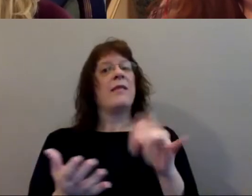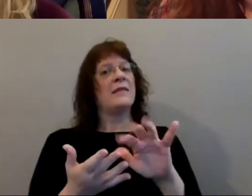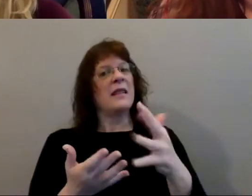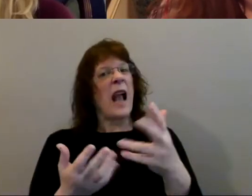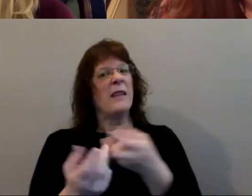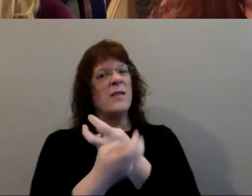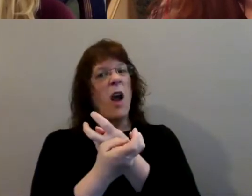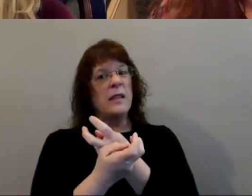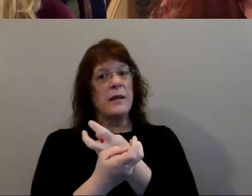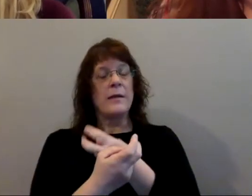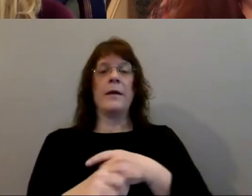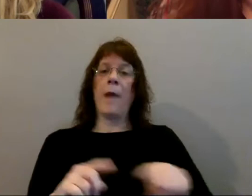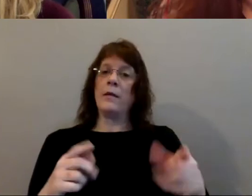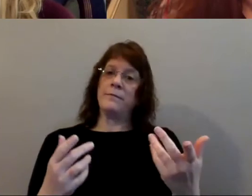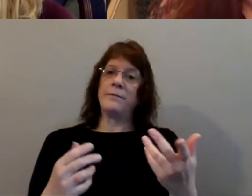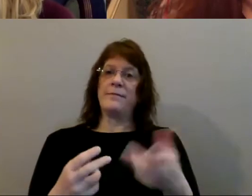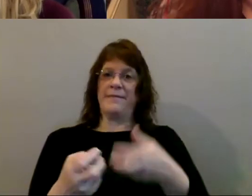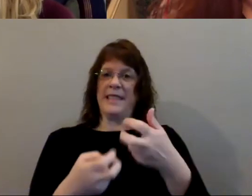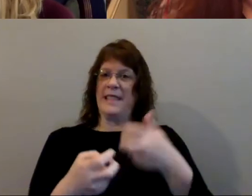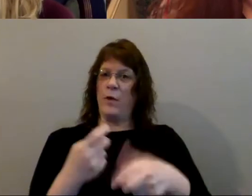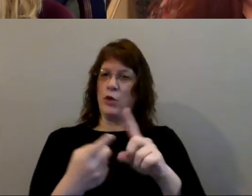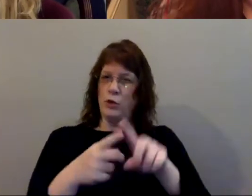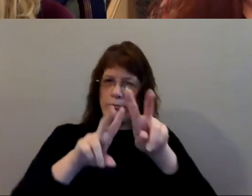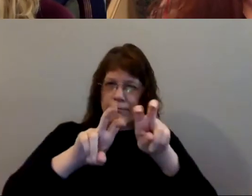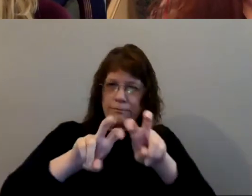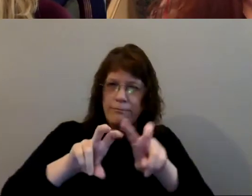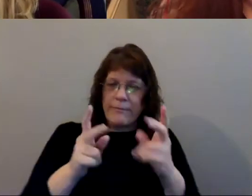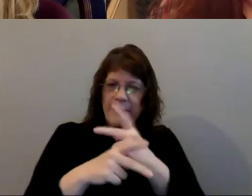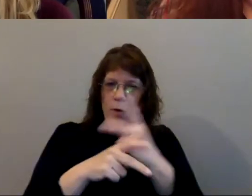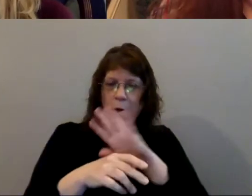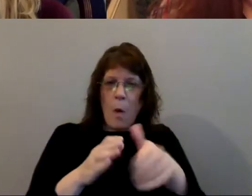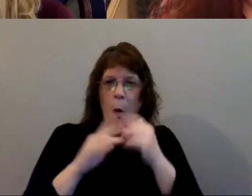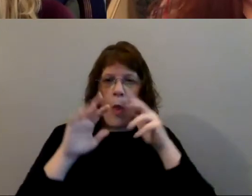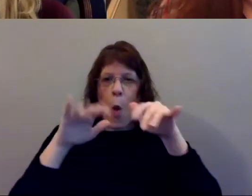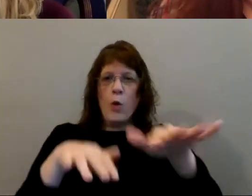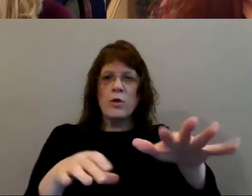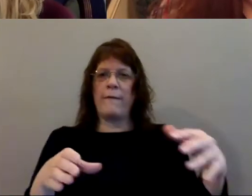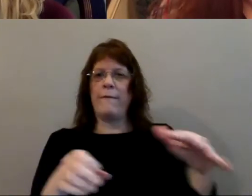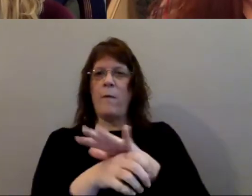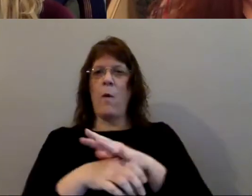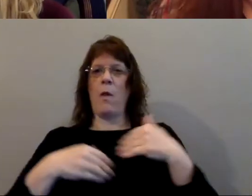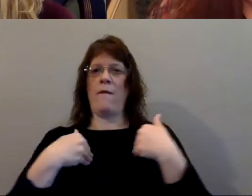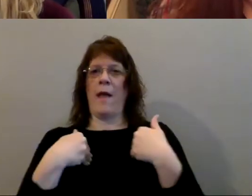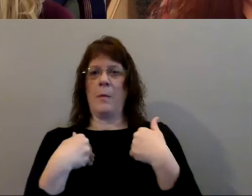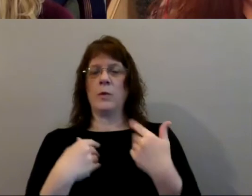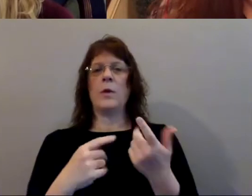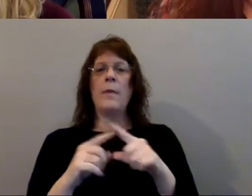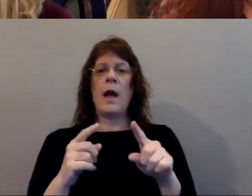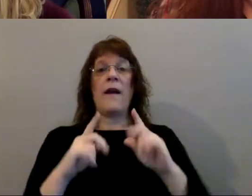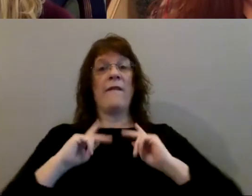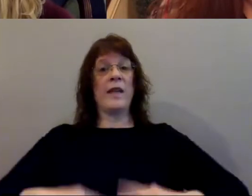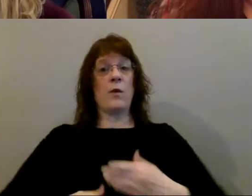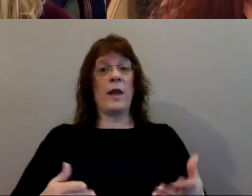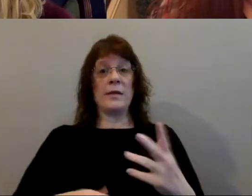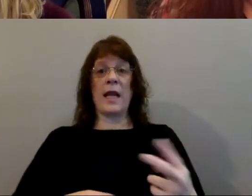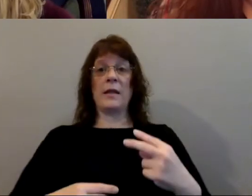but it's hard to extrapolate to like the whole ocean full of organisms. But on the other hand, like physical things, like things getting caught